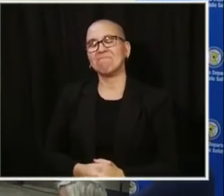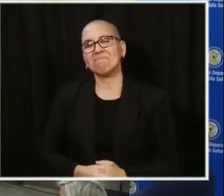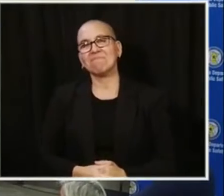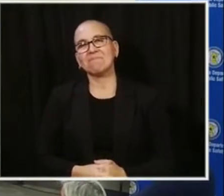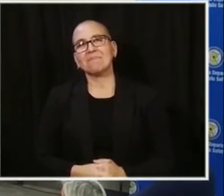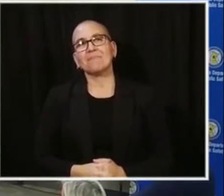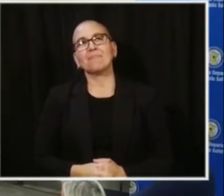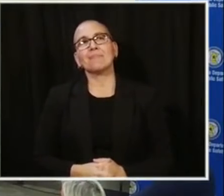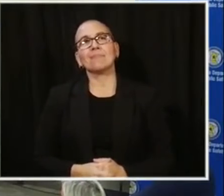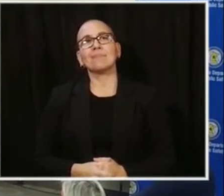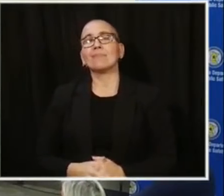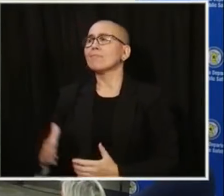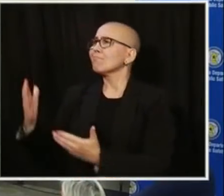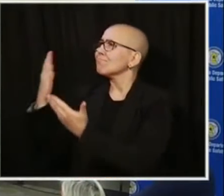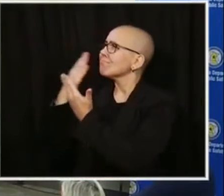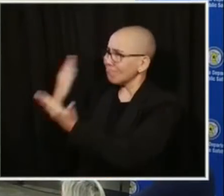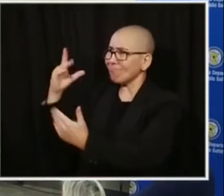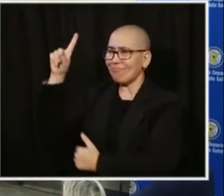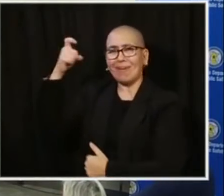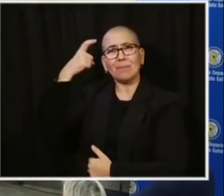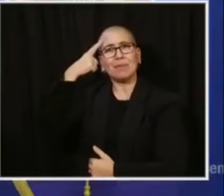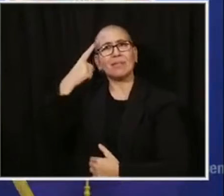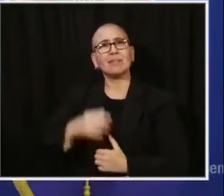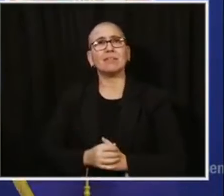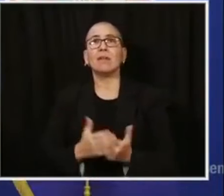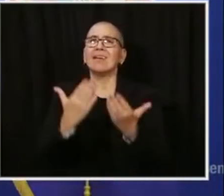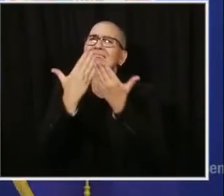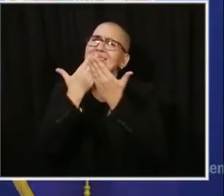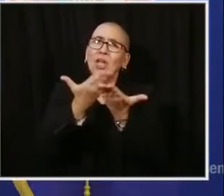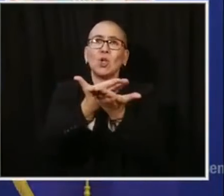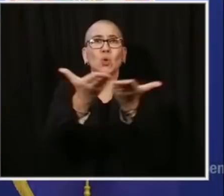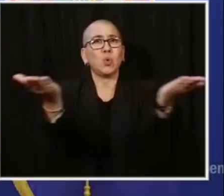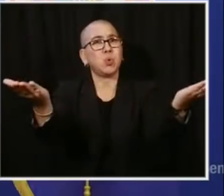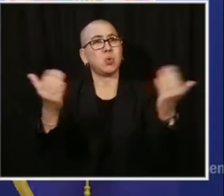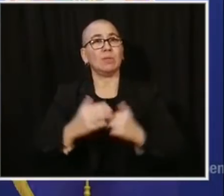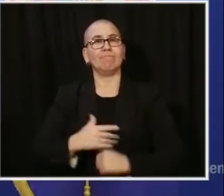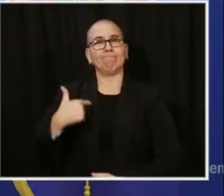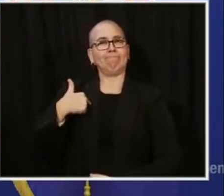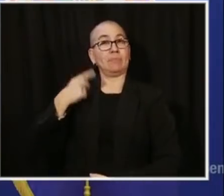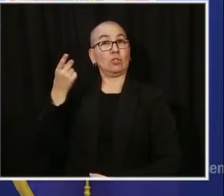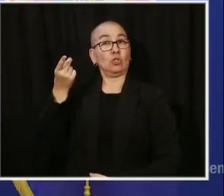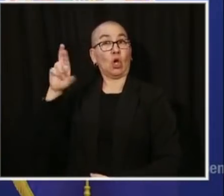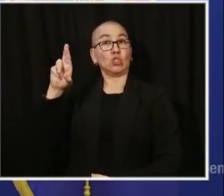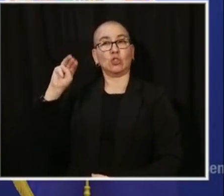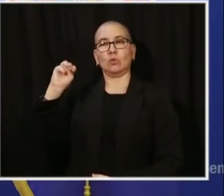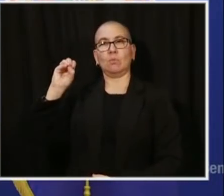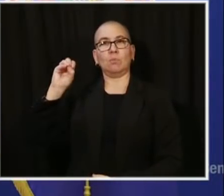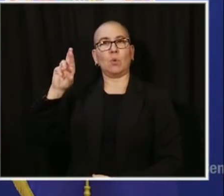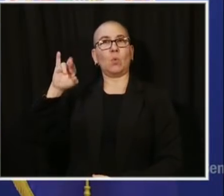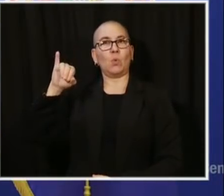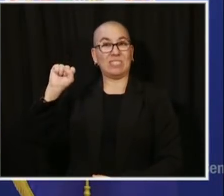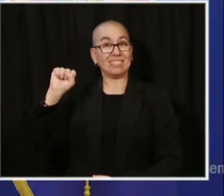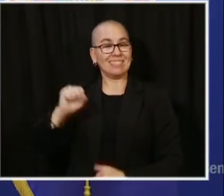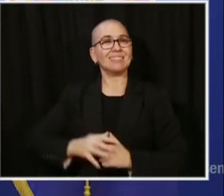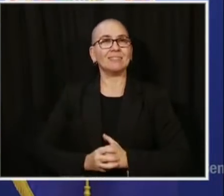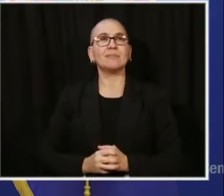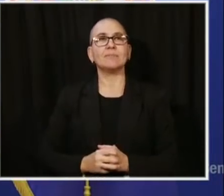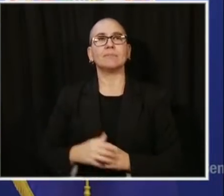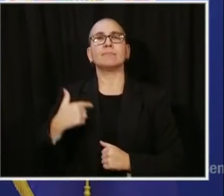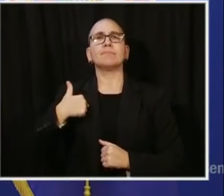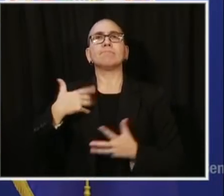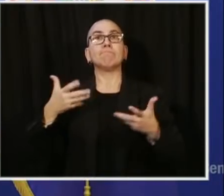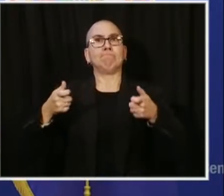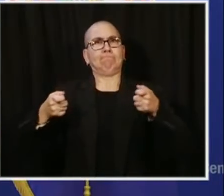Thank you, Governor, and thank you, everybody, for your time. I'm Dr. George Morris. I'm the Physician Incident Commander for CentraCare. CentraCare is